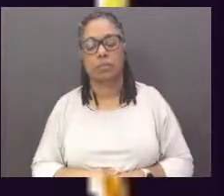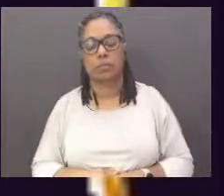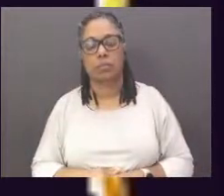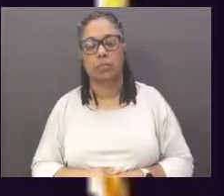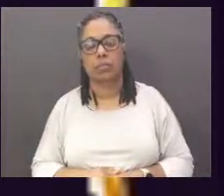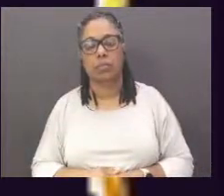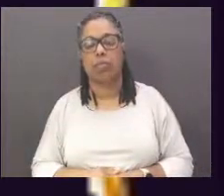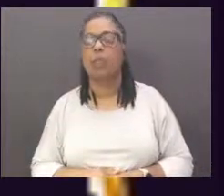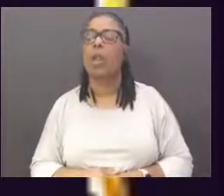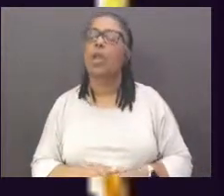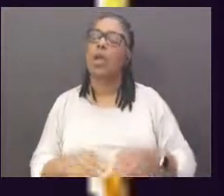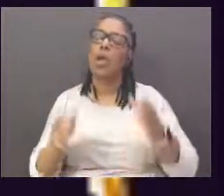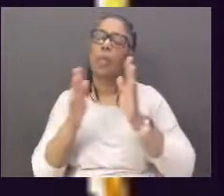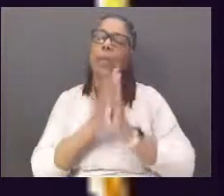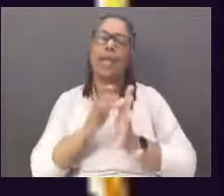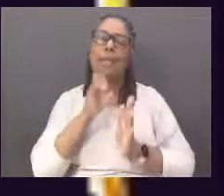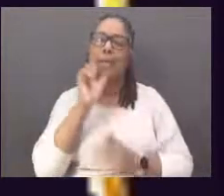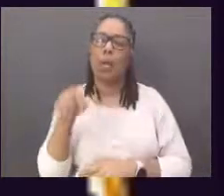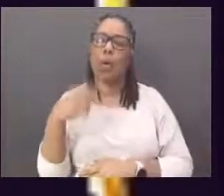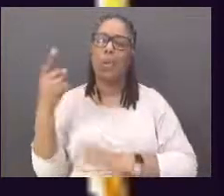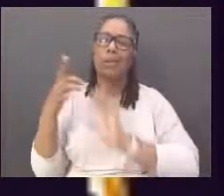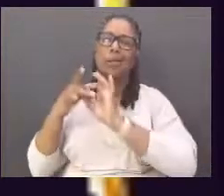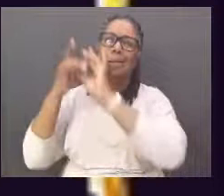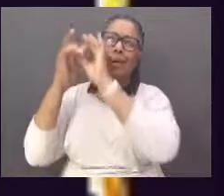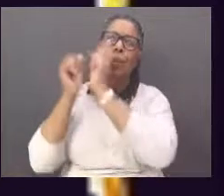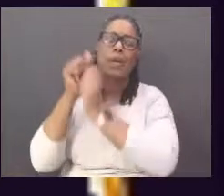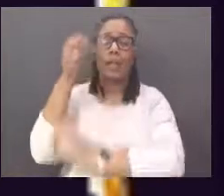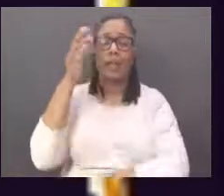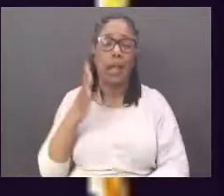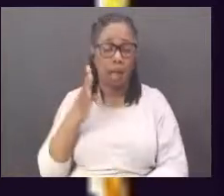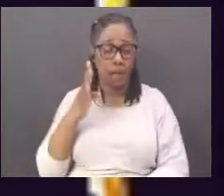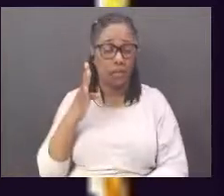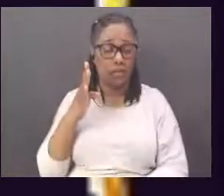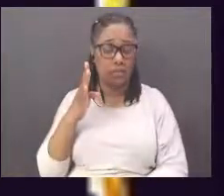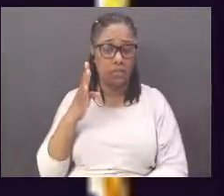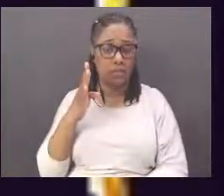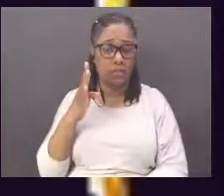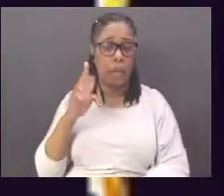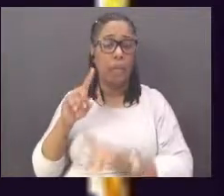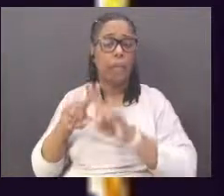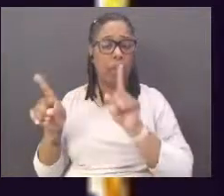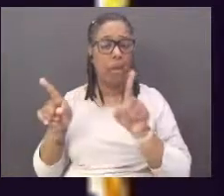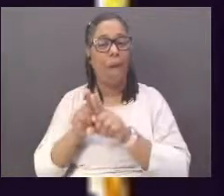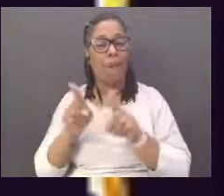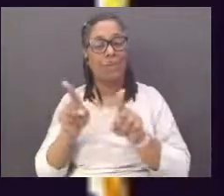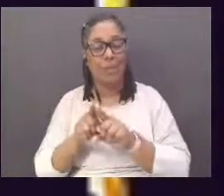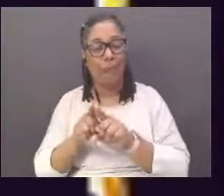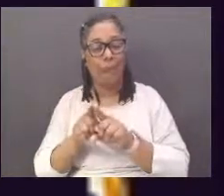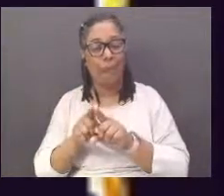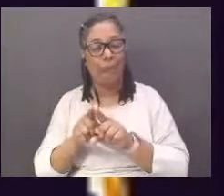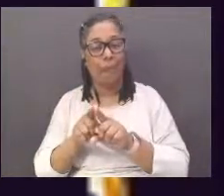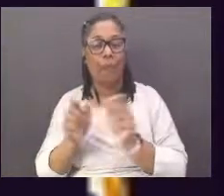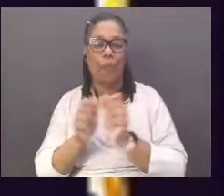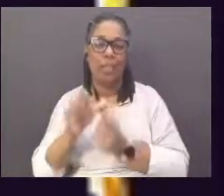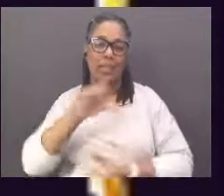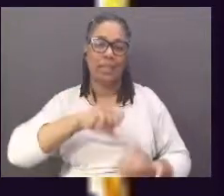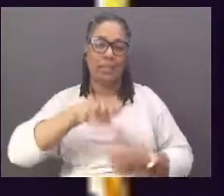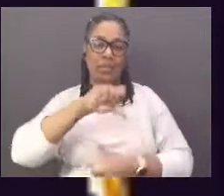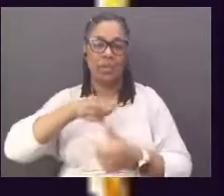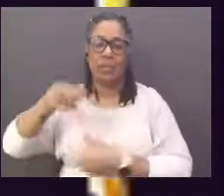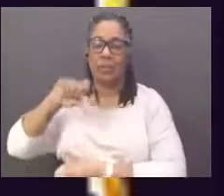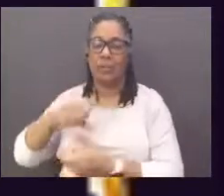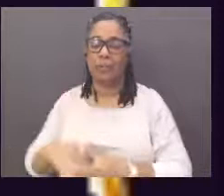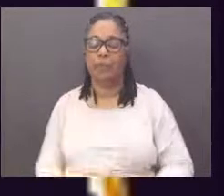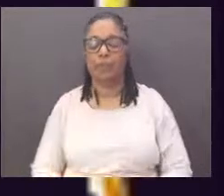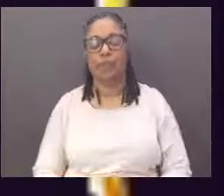simply be reconciled with God, but Paul says that we ought to be reconciled with one another as well, that